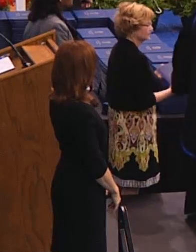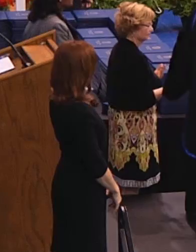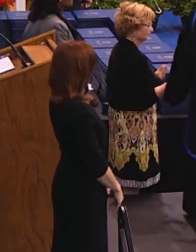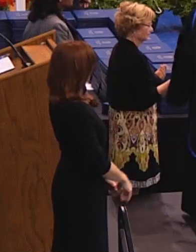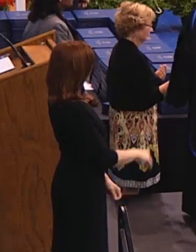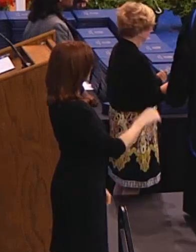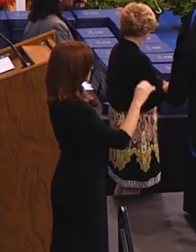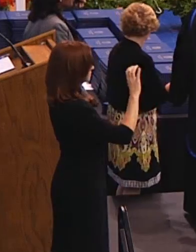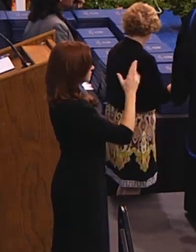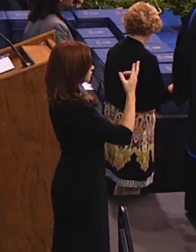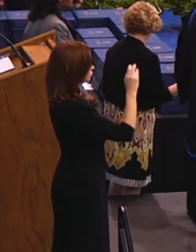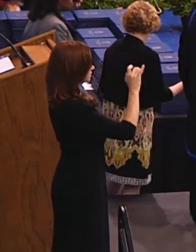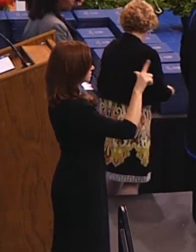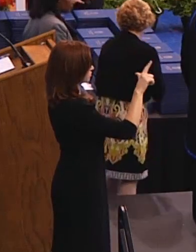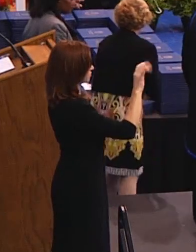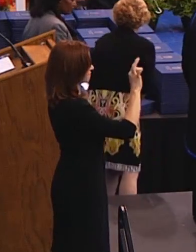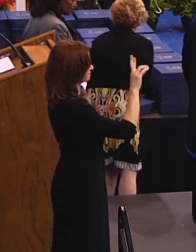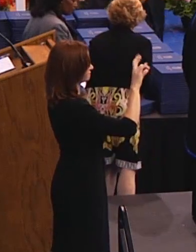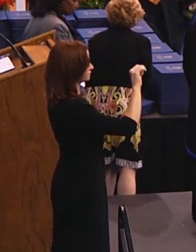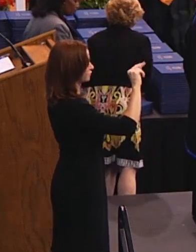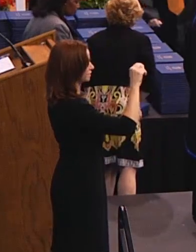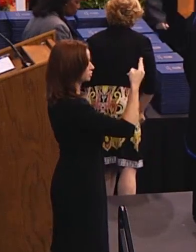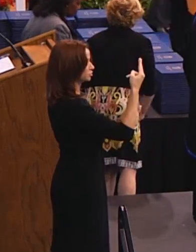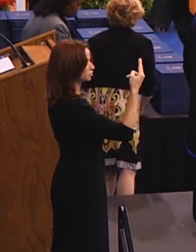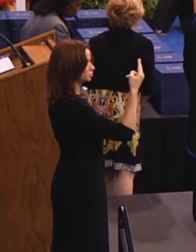Crystal R. French, General Studies, cum laude.